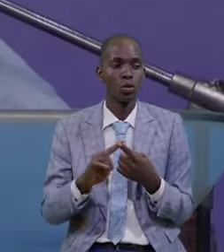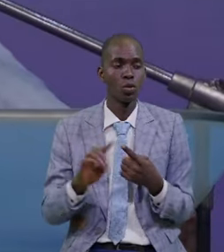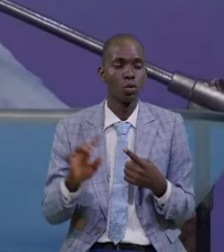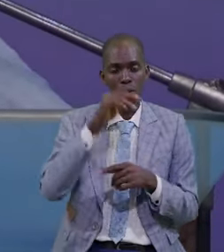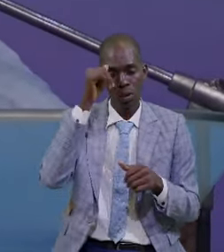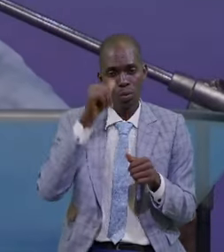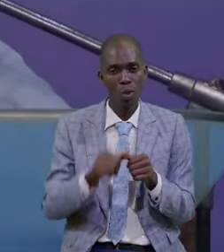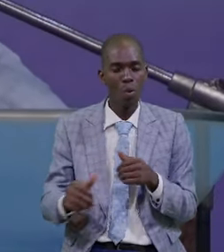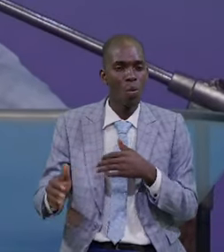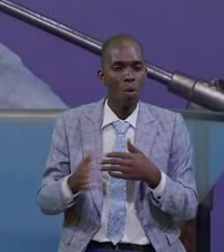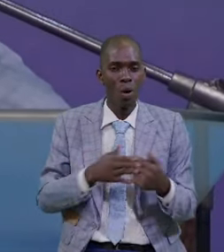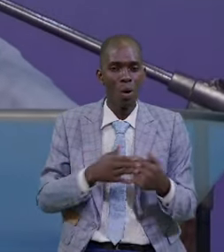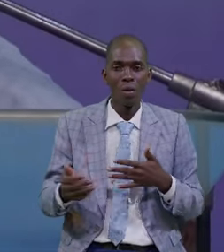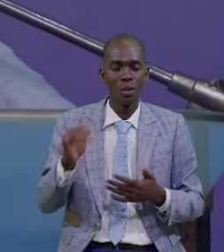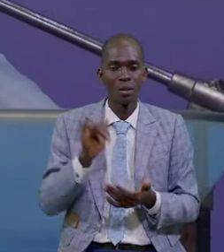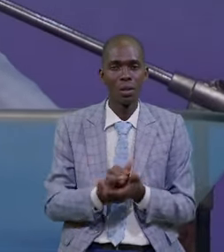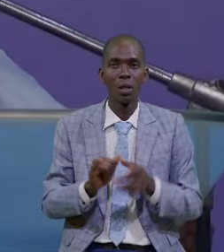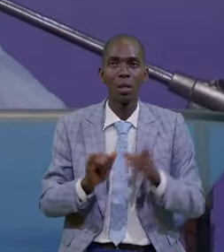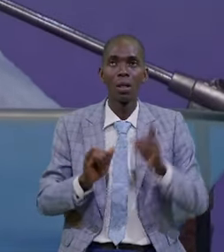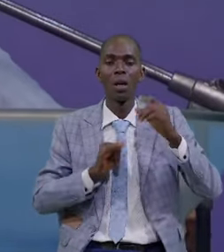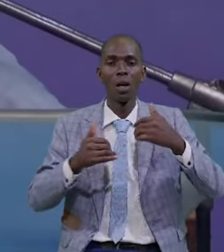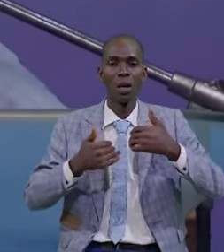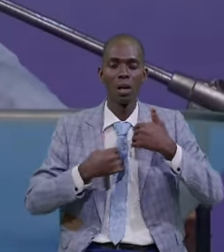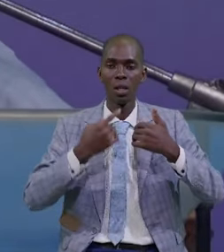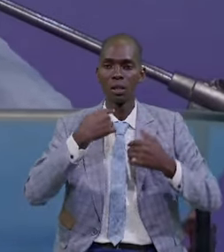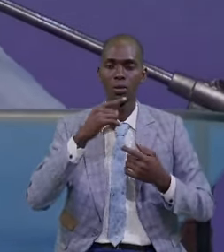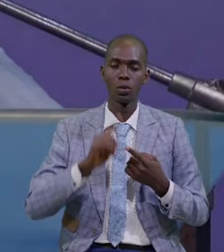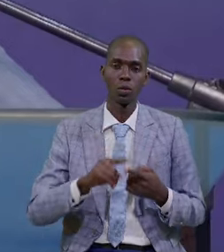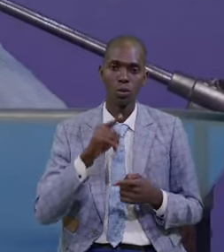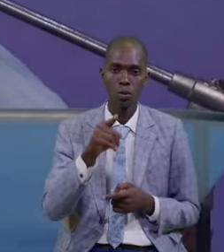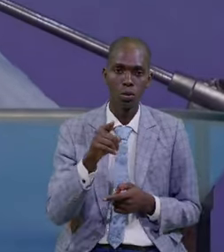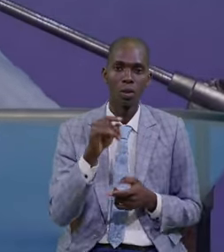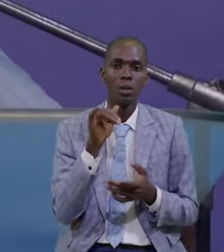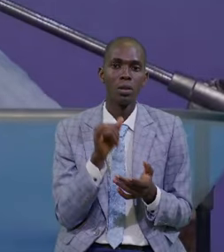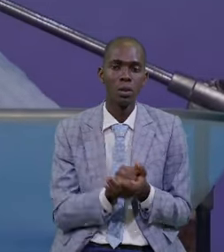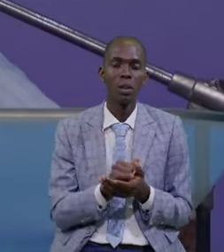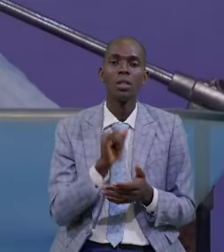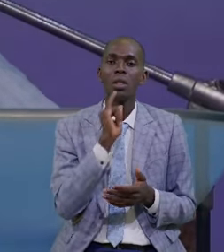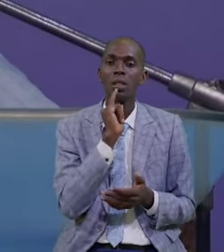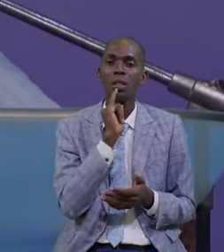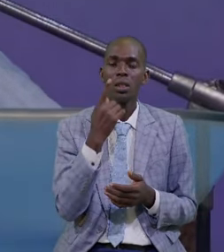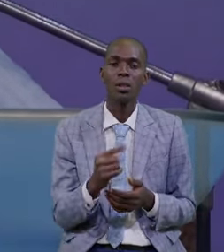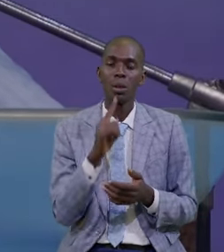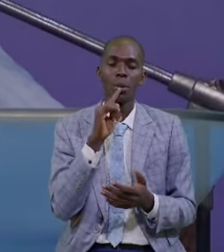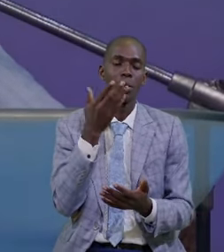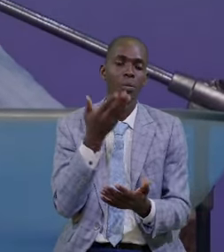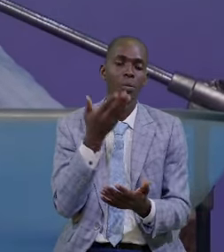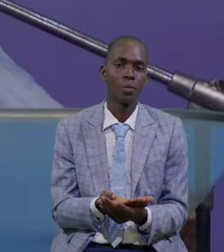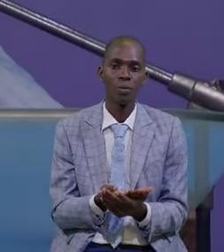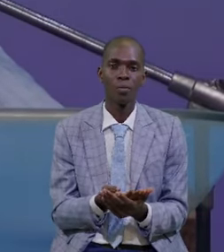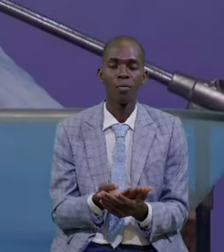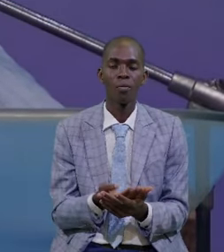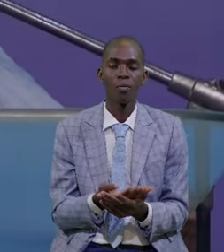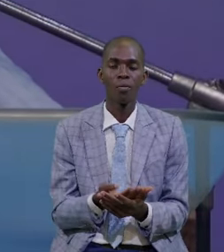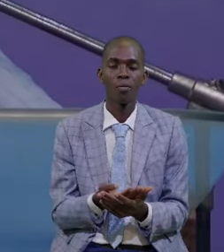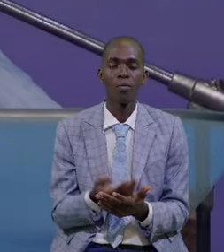whatsoever I have said unto you. That is the evidence. The Holy Ghost